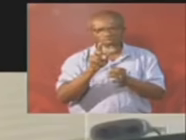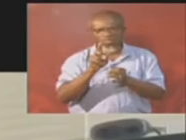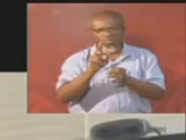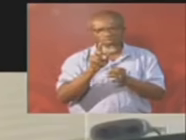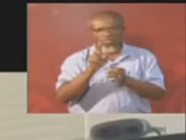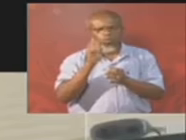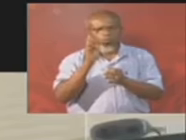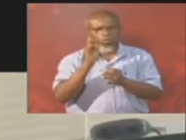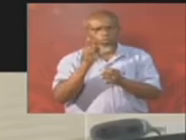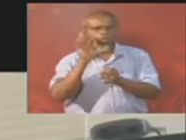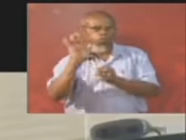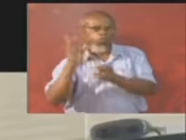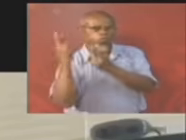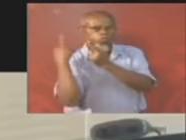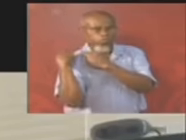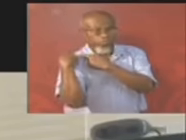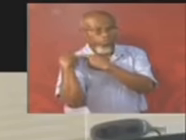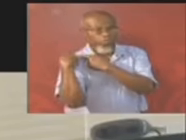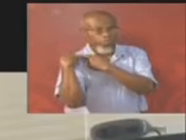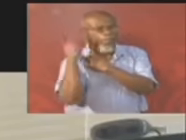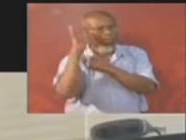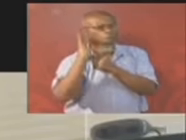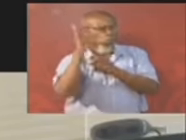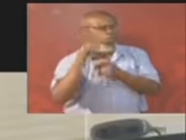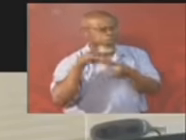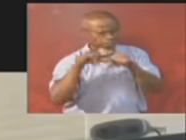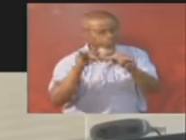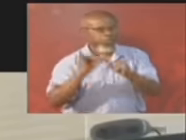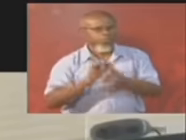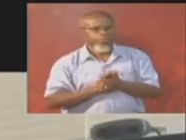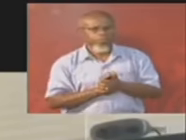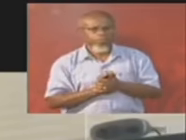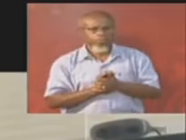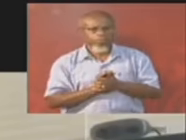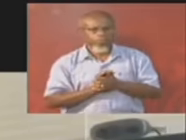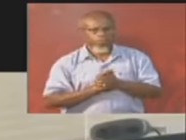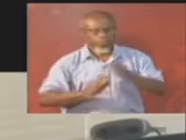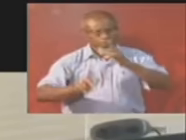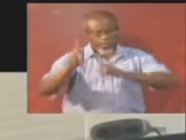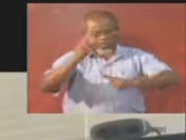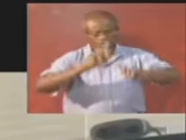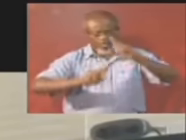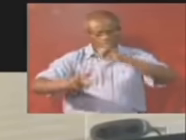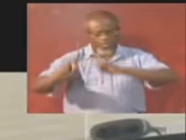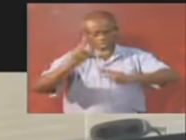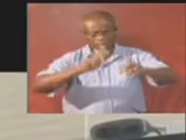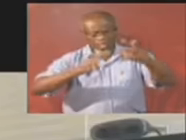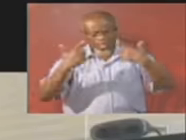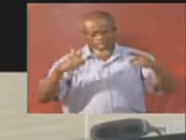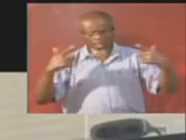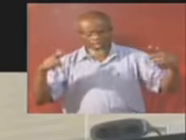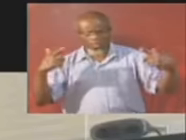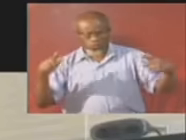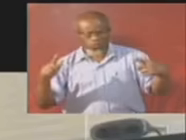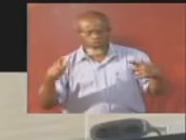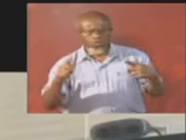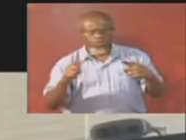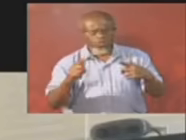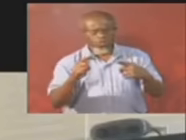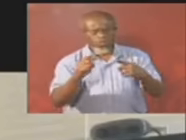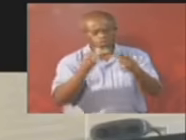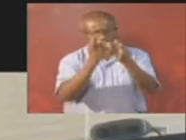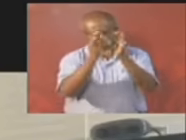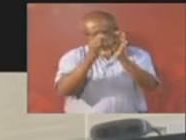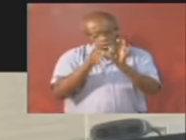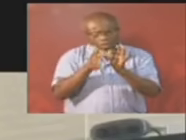terms of a response, but I'll pose it anyway. Now, sign language interpreters of the deaf have expressed to me